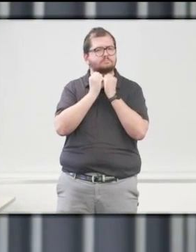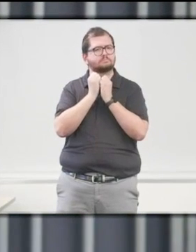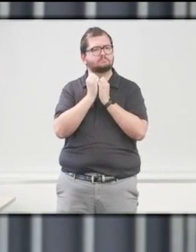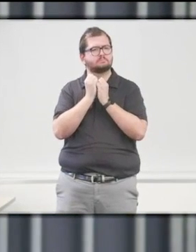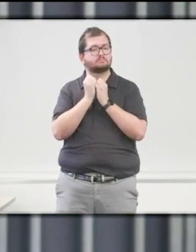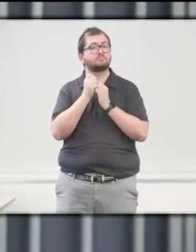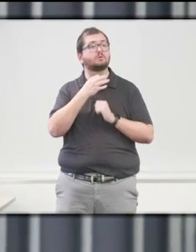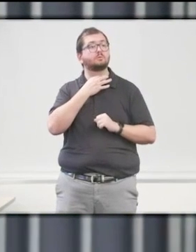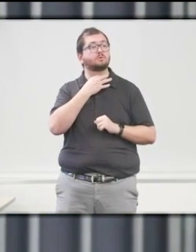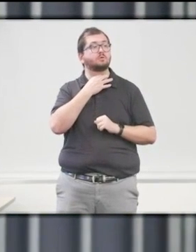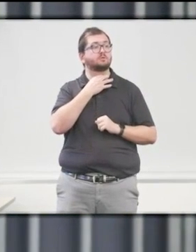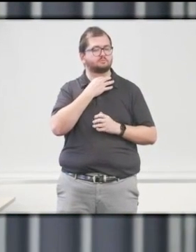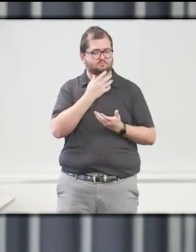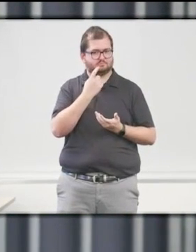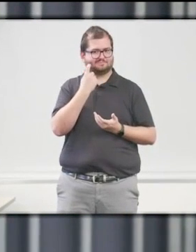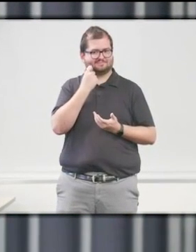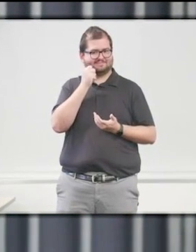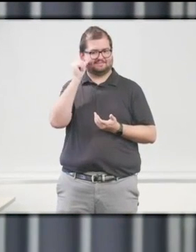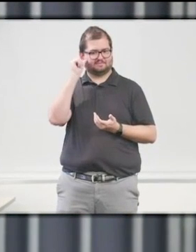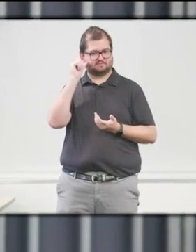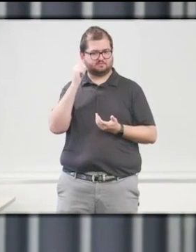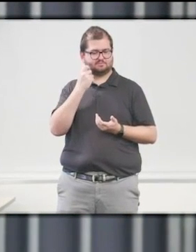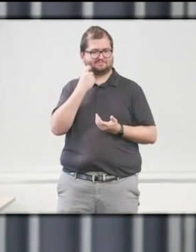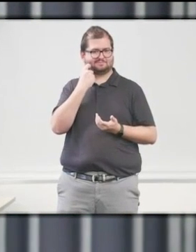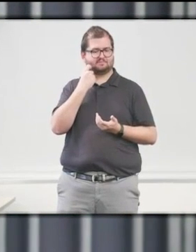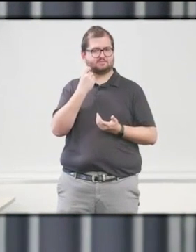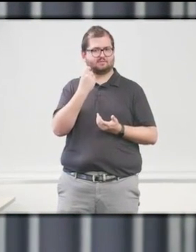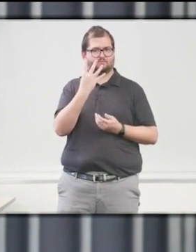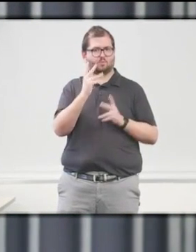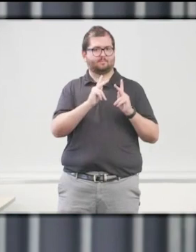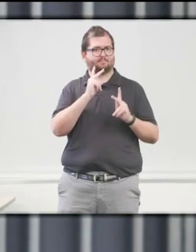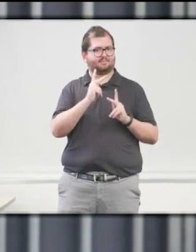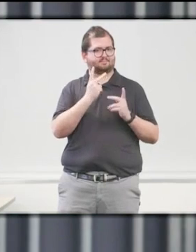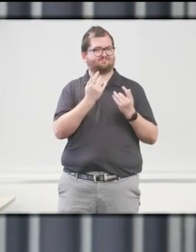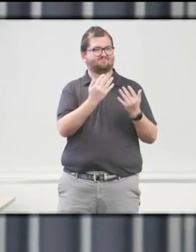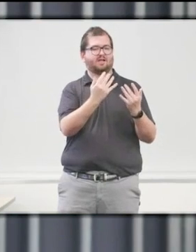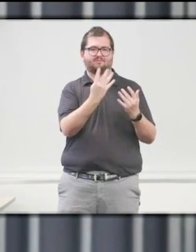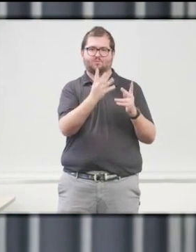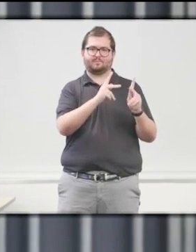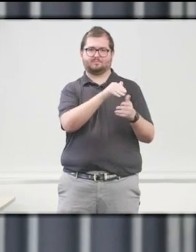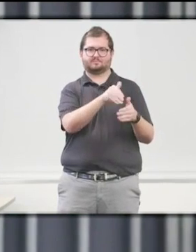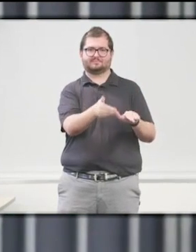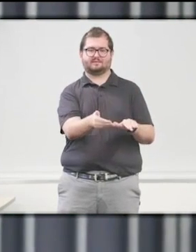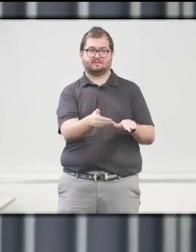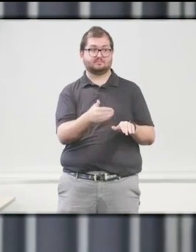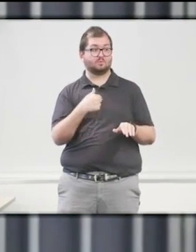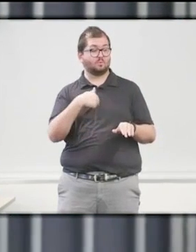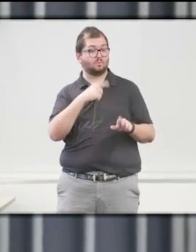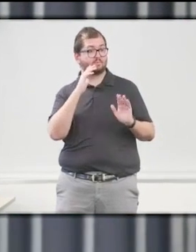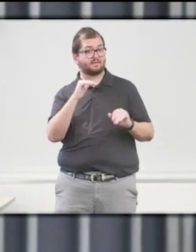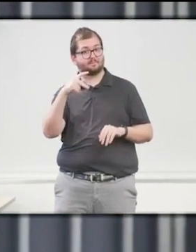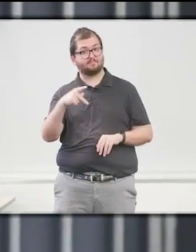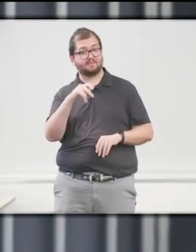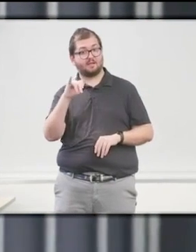for compassion? I mean, just the other day, 4 people killed in a fire in Tempe. Do they expect the PIO or any